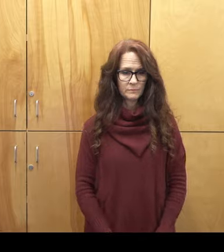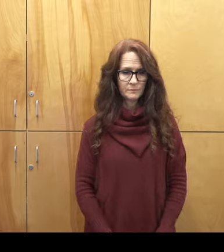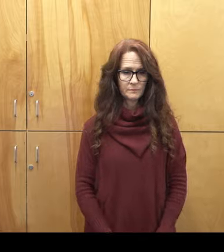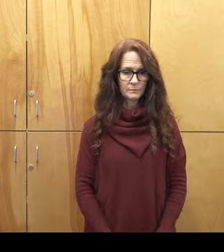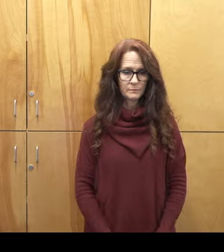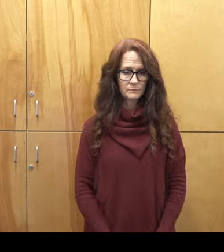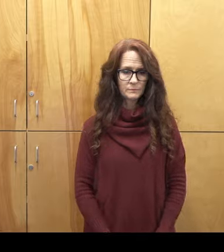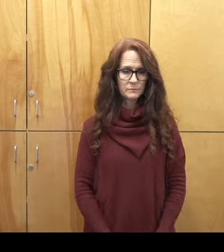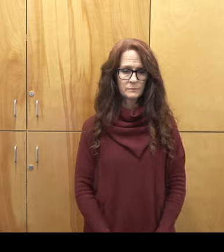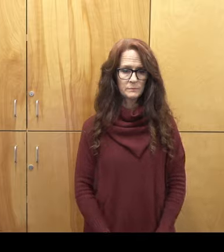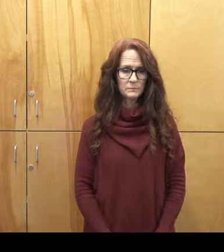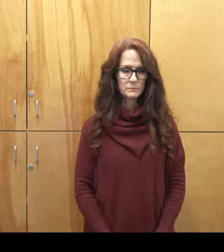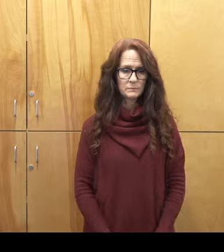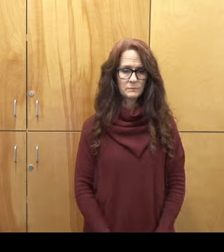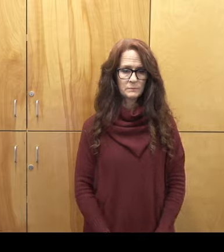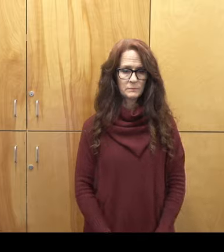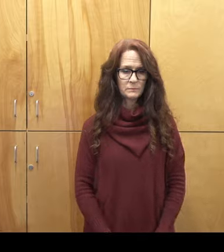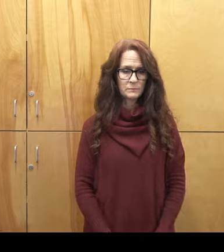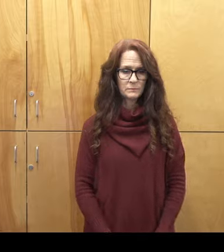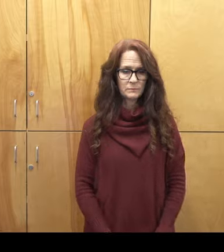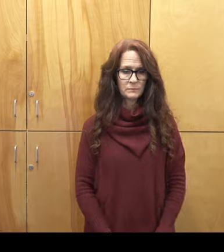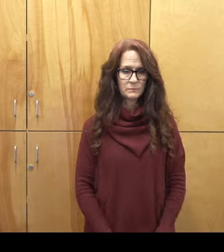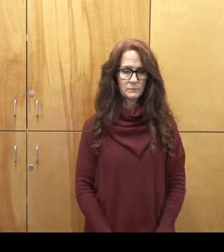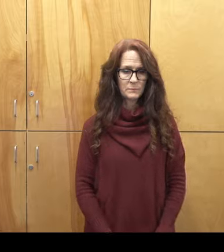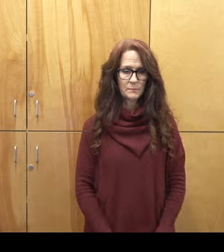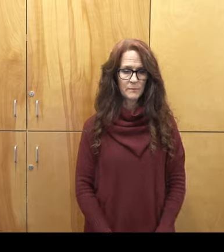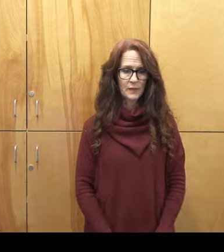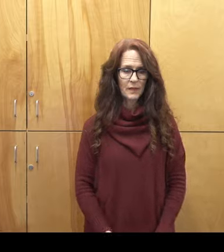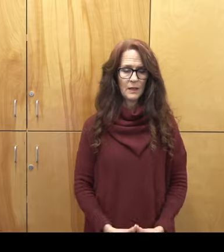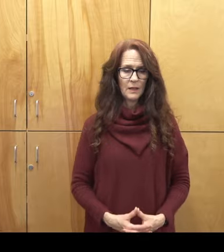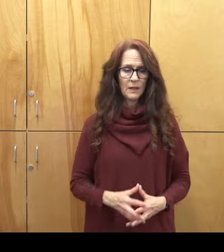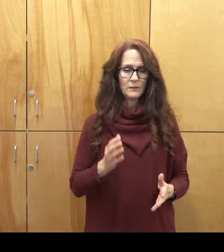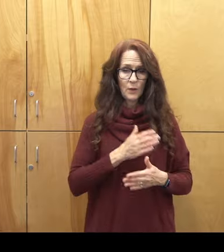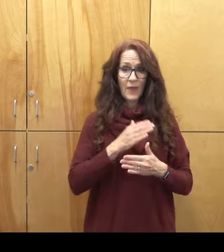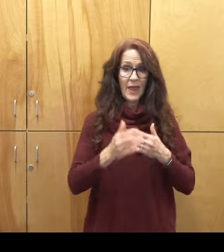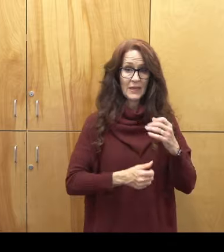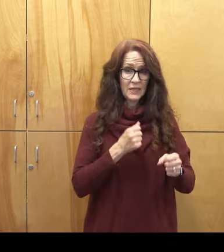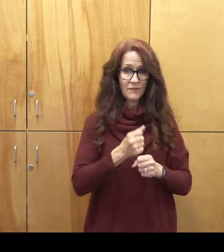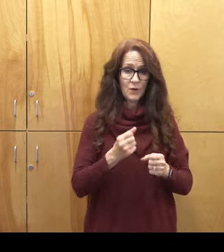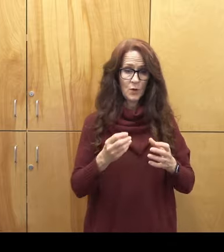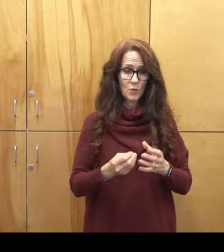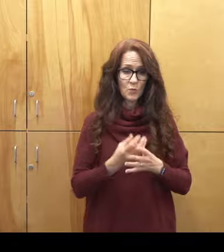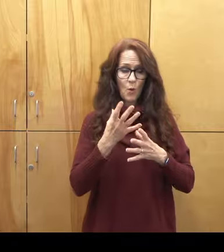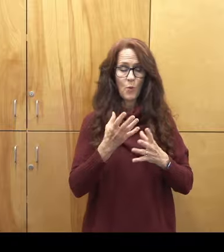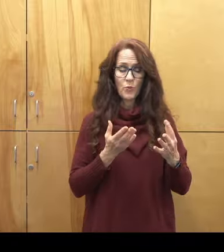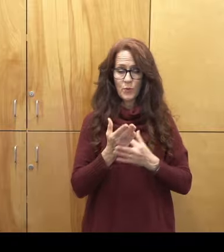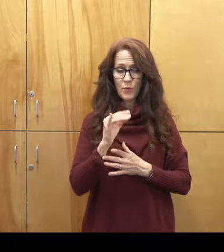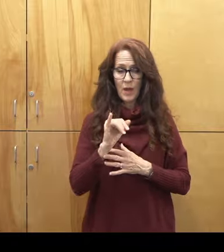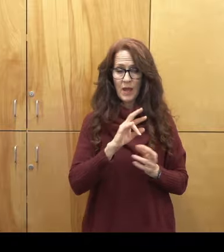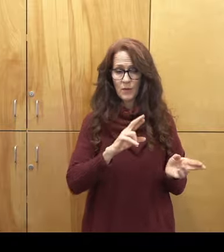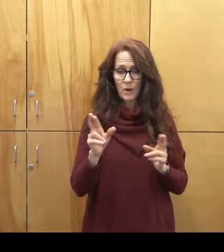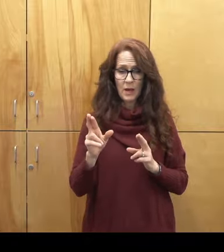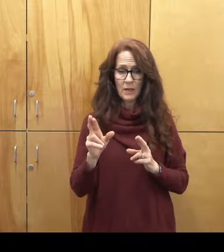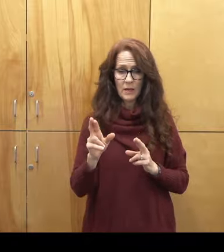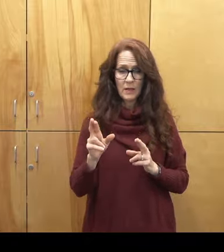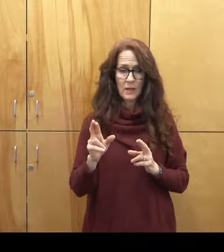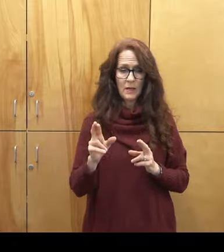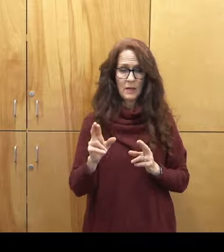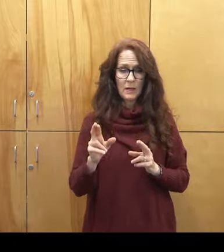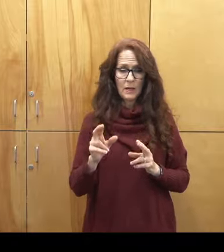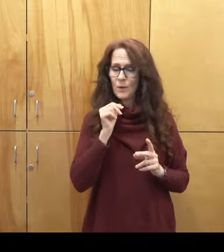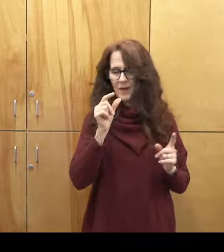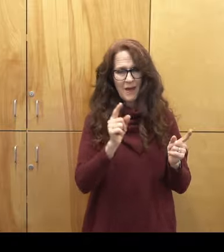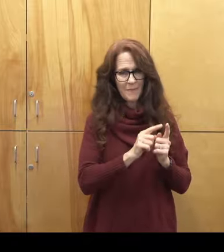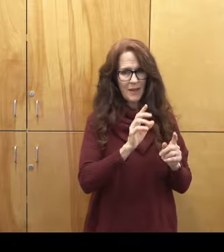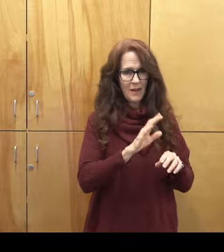So in terms of sharing the data in regards to iReady end of year growth for our students that did not meet on ESPAC, we did